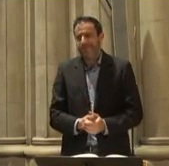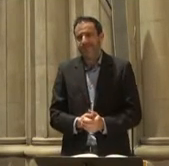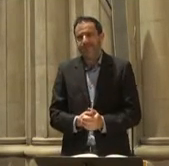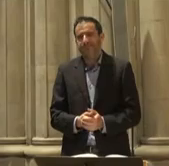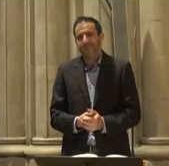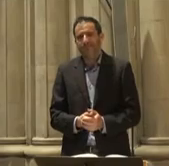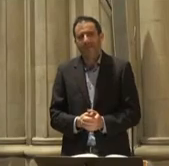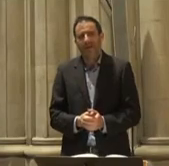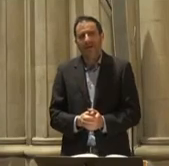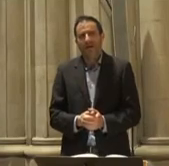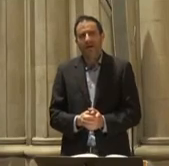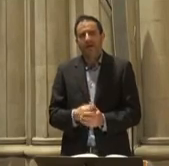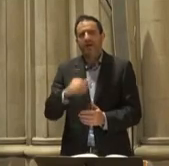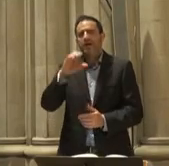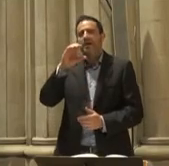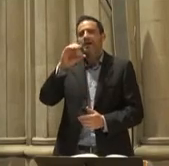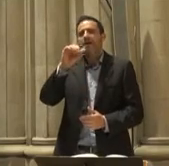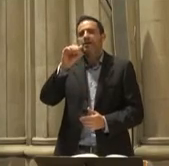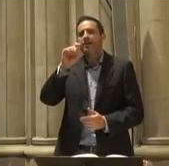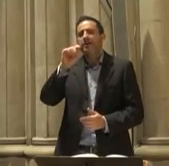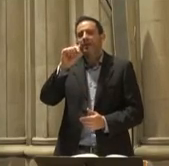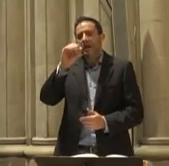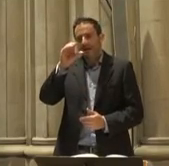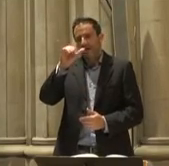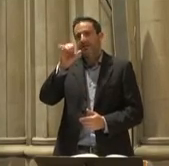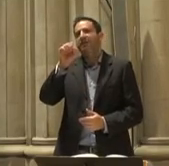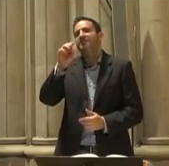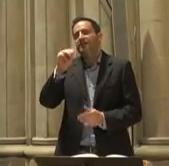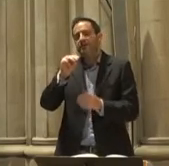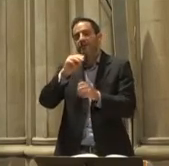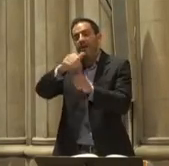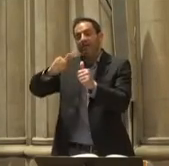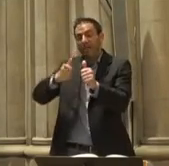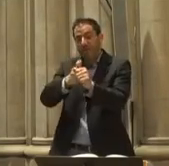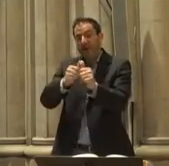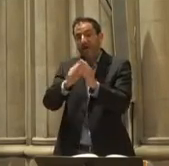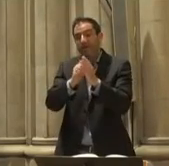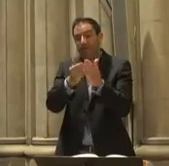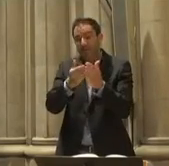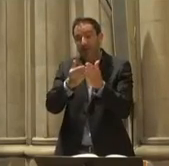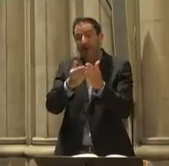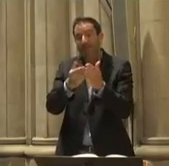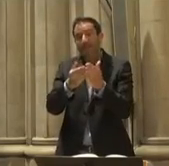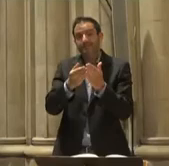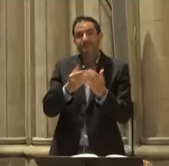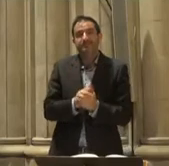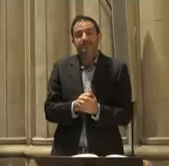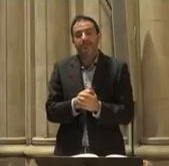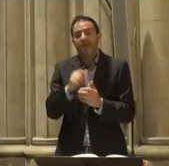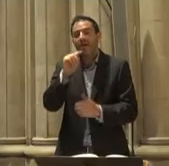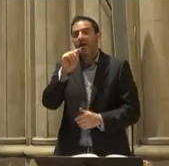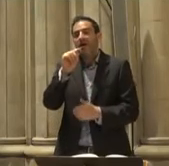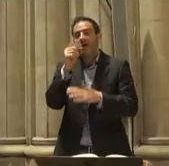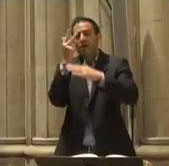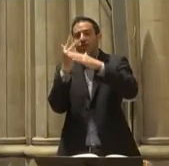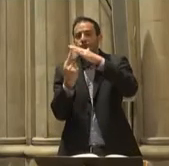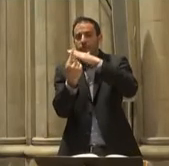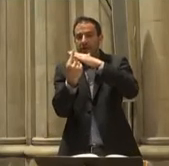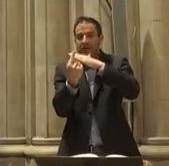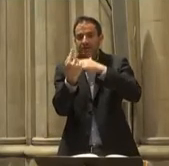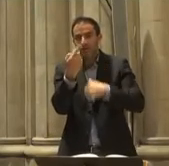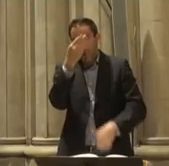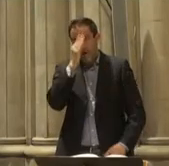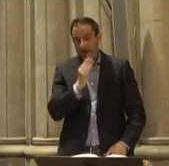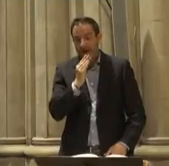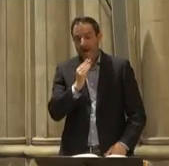The Catechism at the back of the prayer book simply says this: "The Trinity is one God,